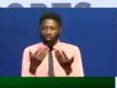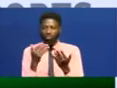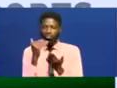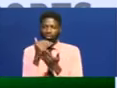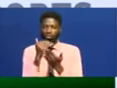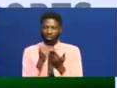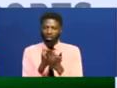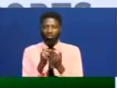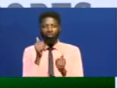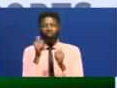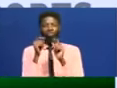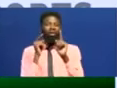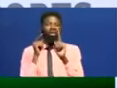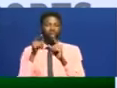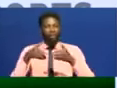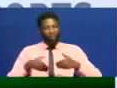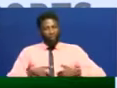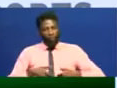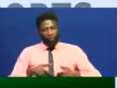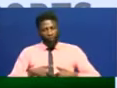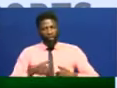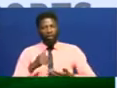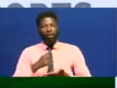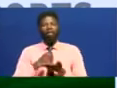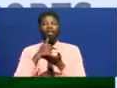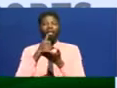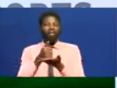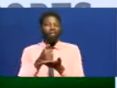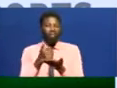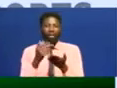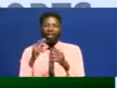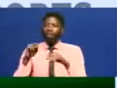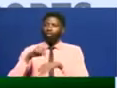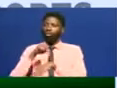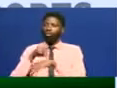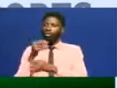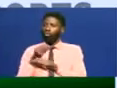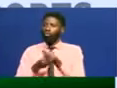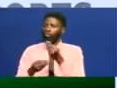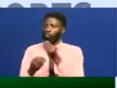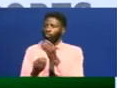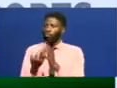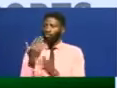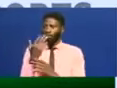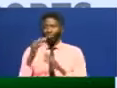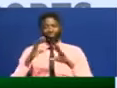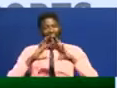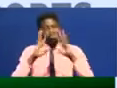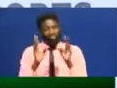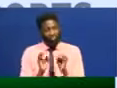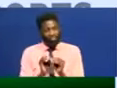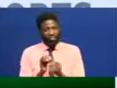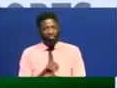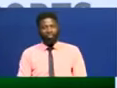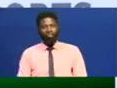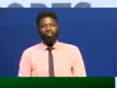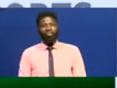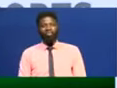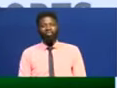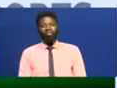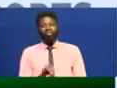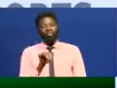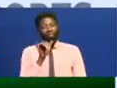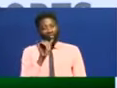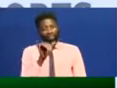young people to effectively contribute to the growth of the national economy. In brief, that is